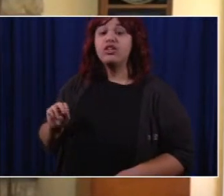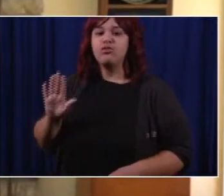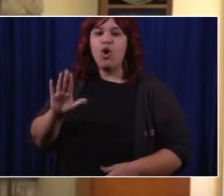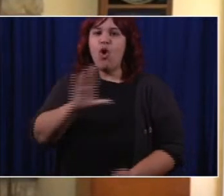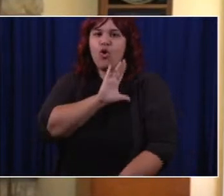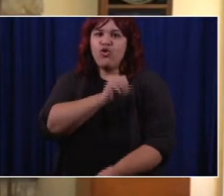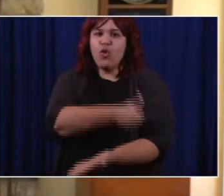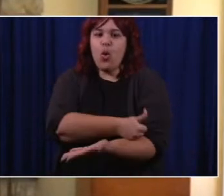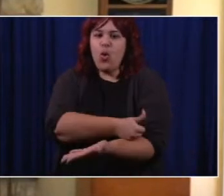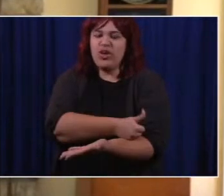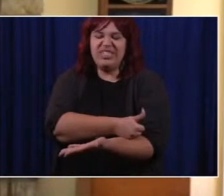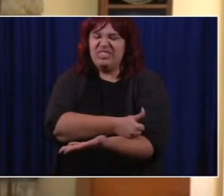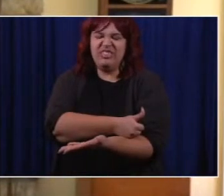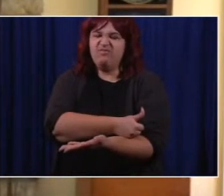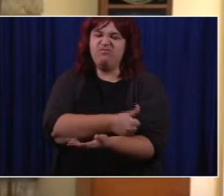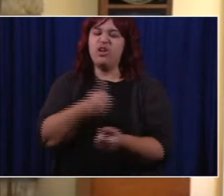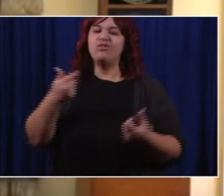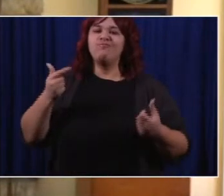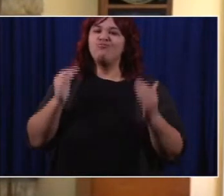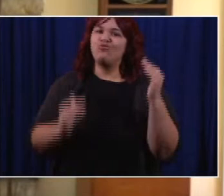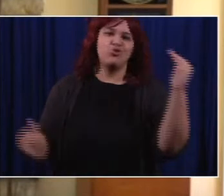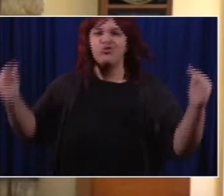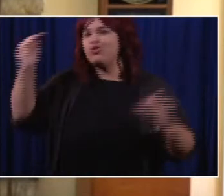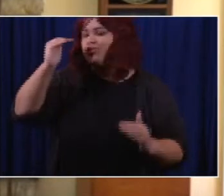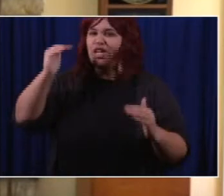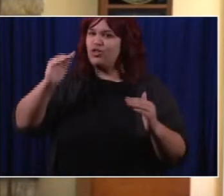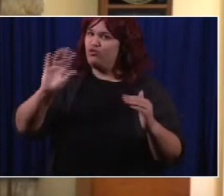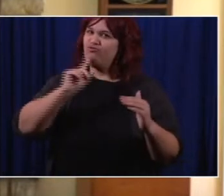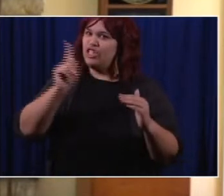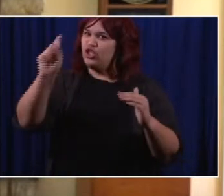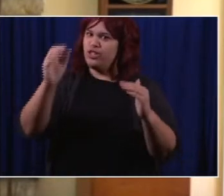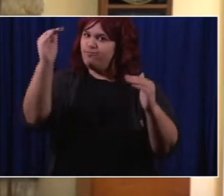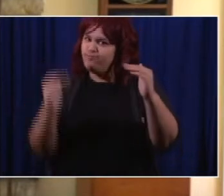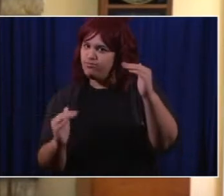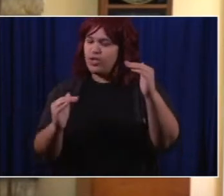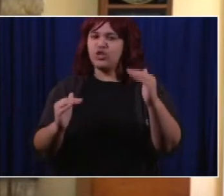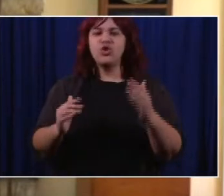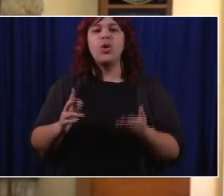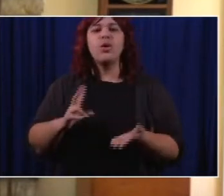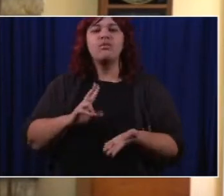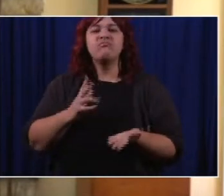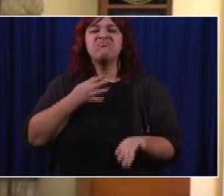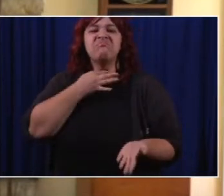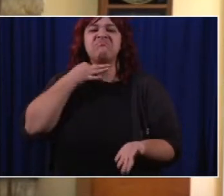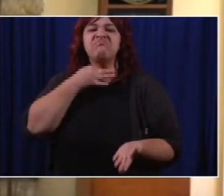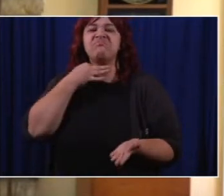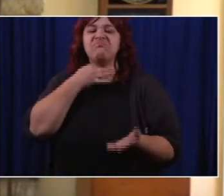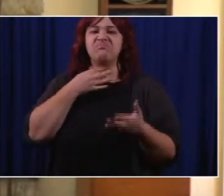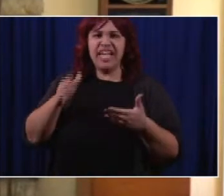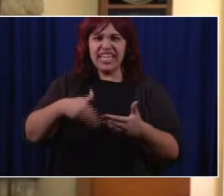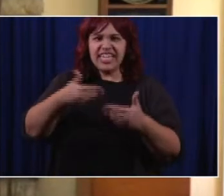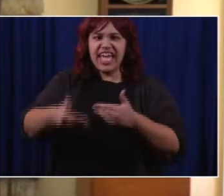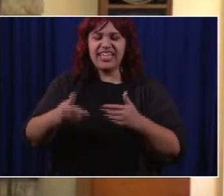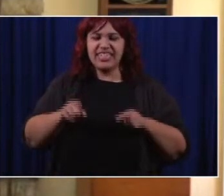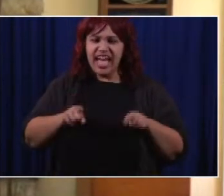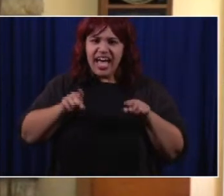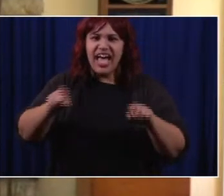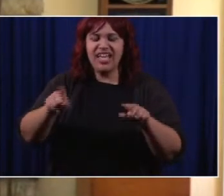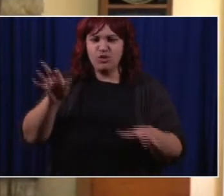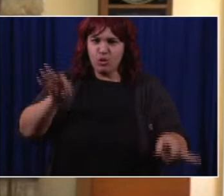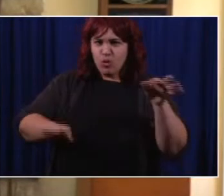would those be affected now by new orders that in some cases might double down on what judges said you don't have the authority to